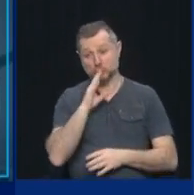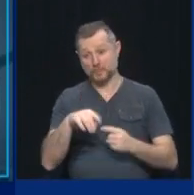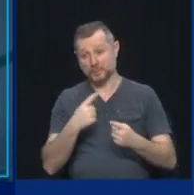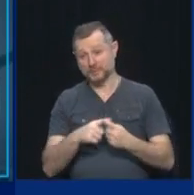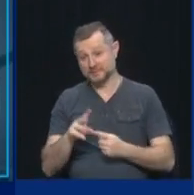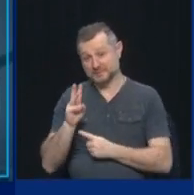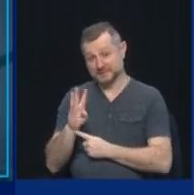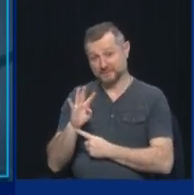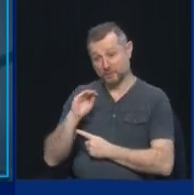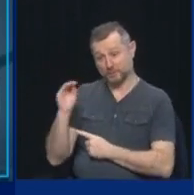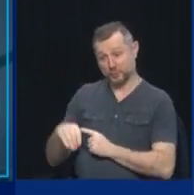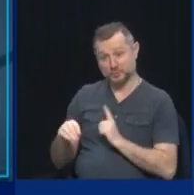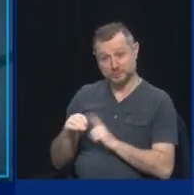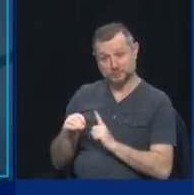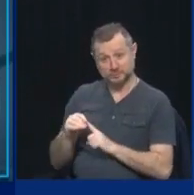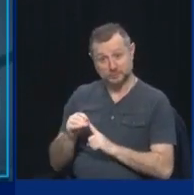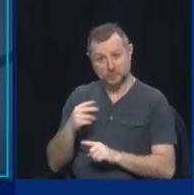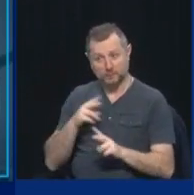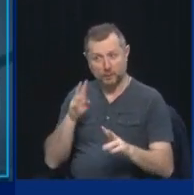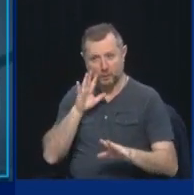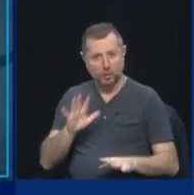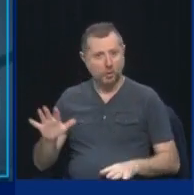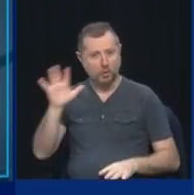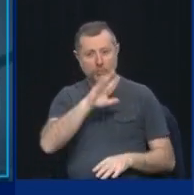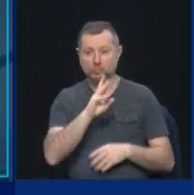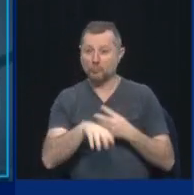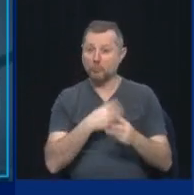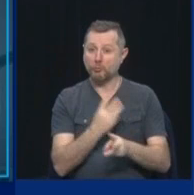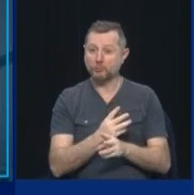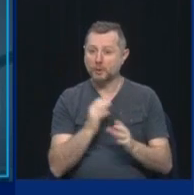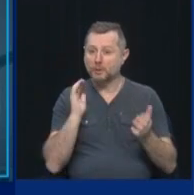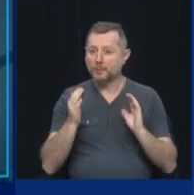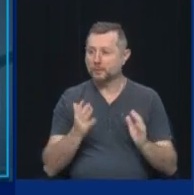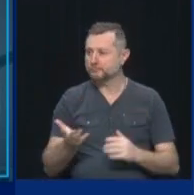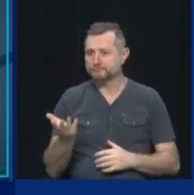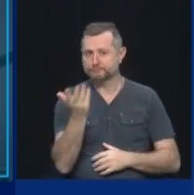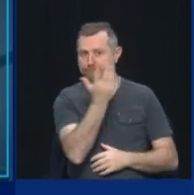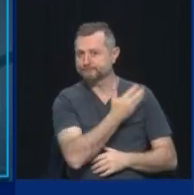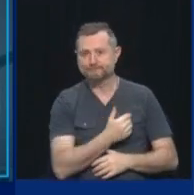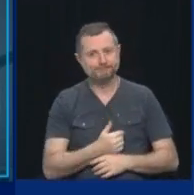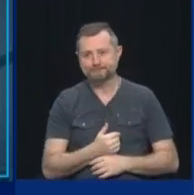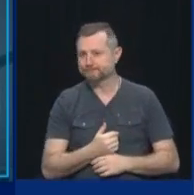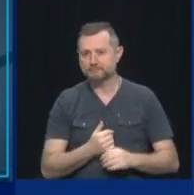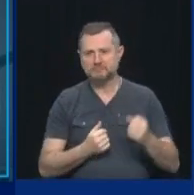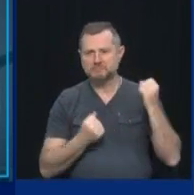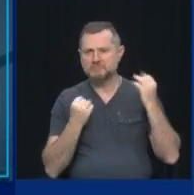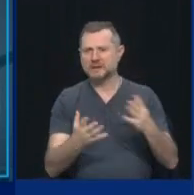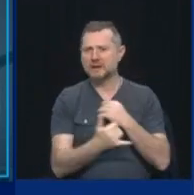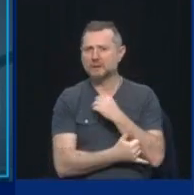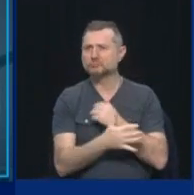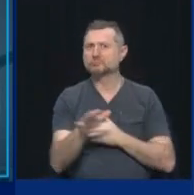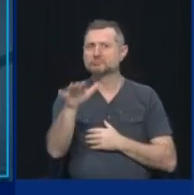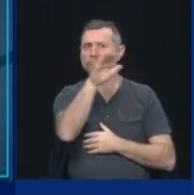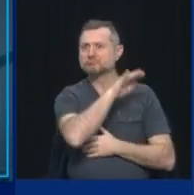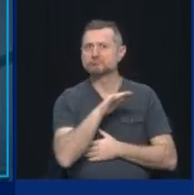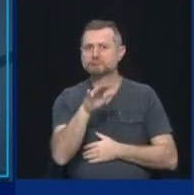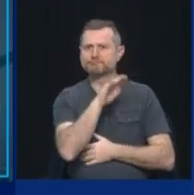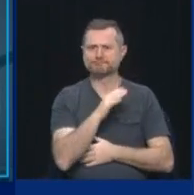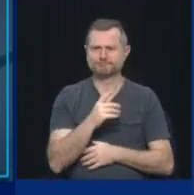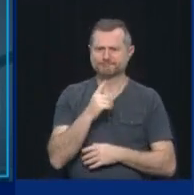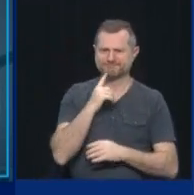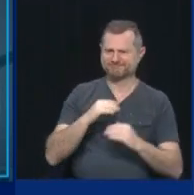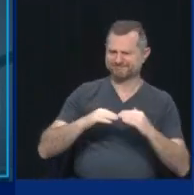64%, you look around the world, you don't have many countries that get higher than